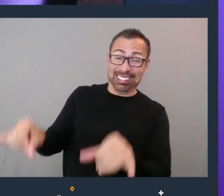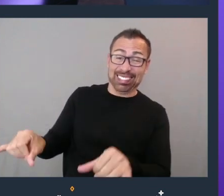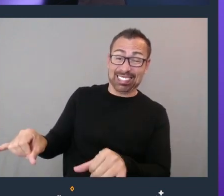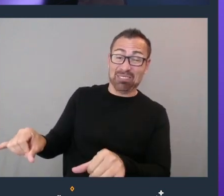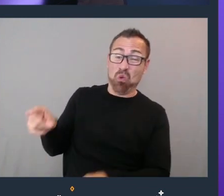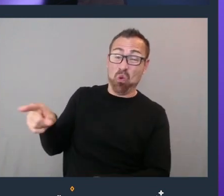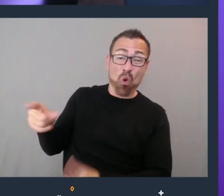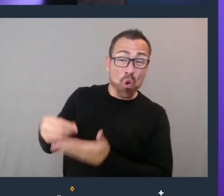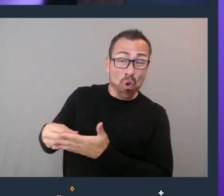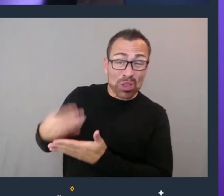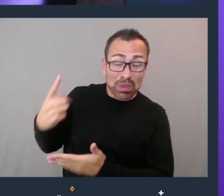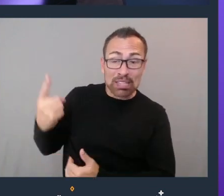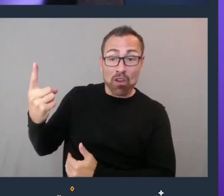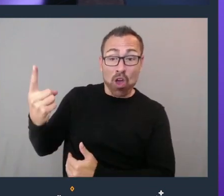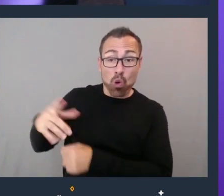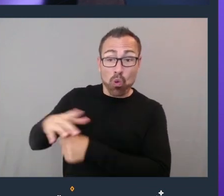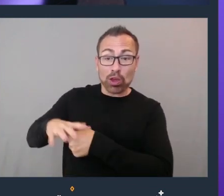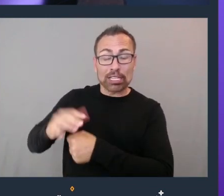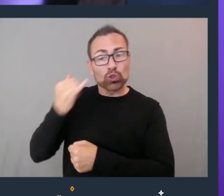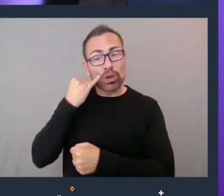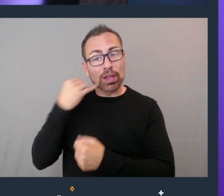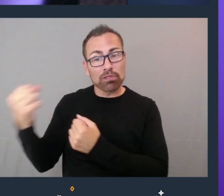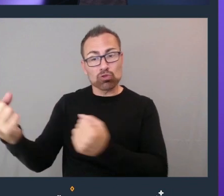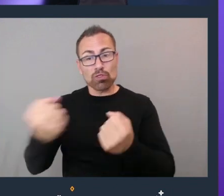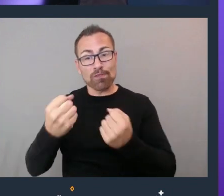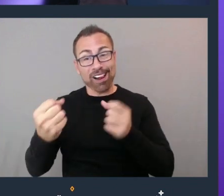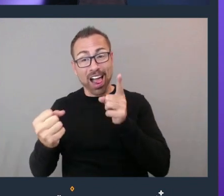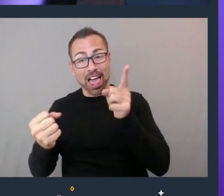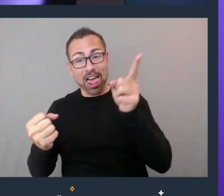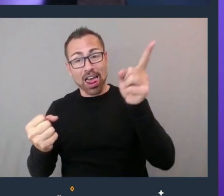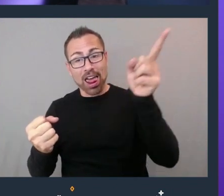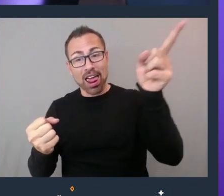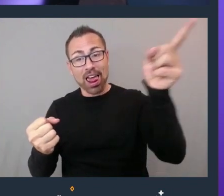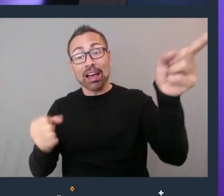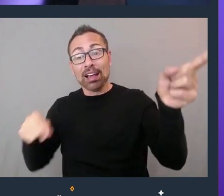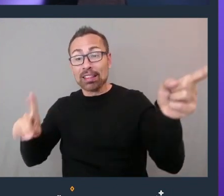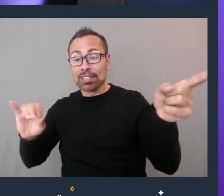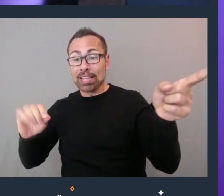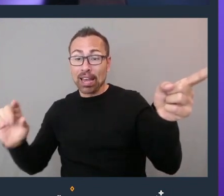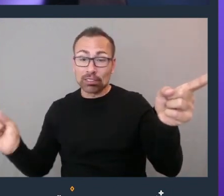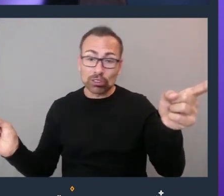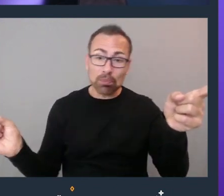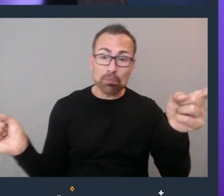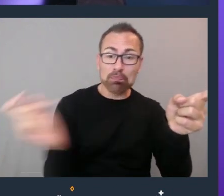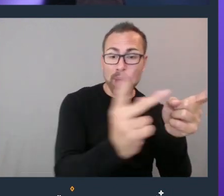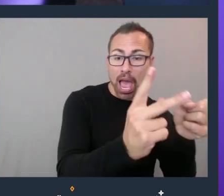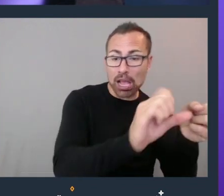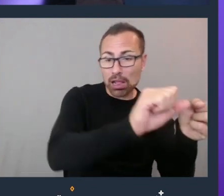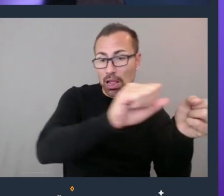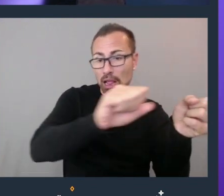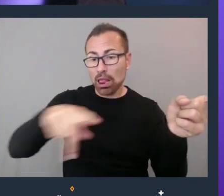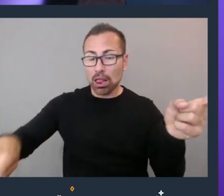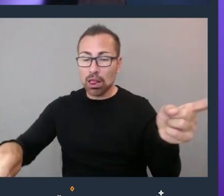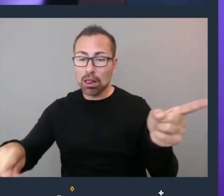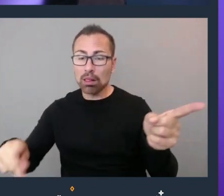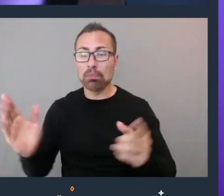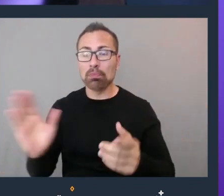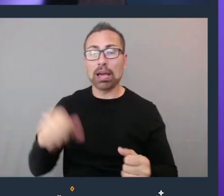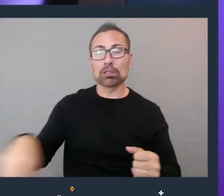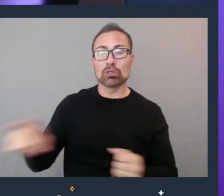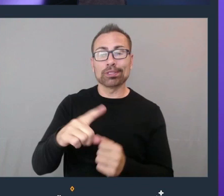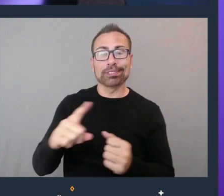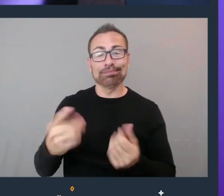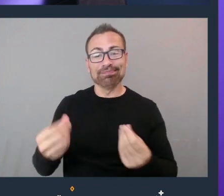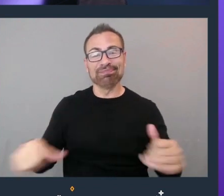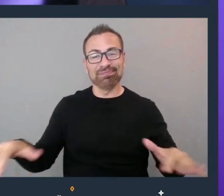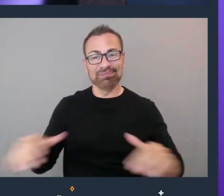vehicle to somewhere else to drive around, they had to ship the data back, physically moving data and loading it into their on-premises system. It was